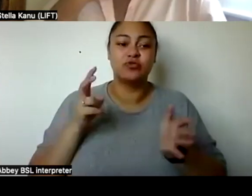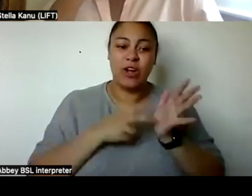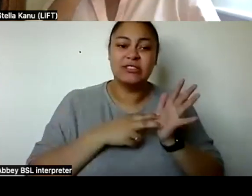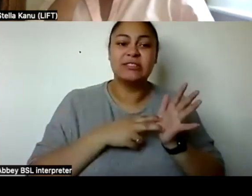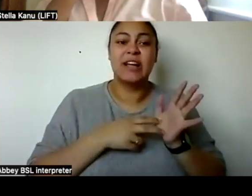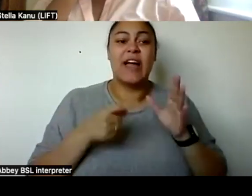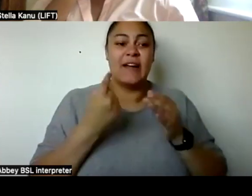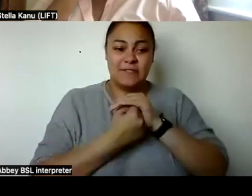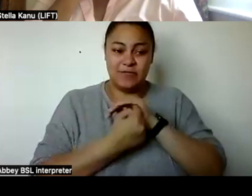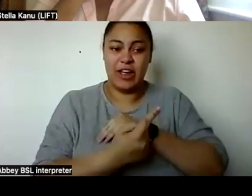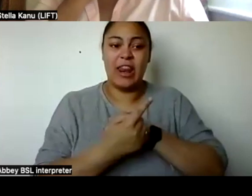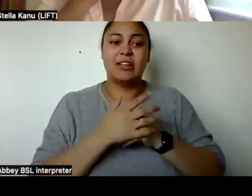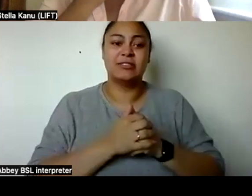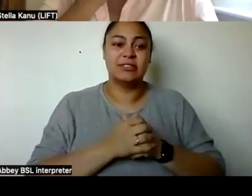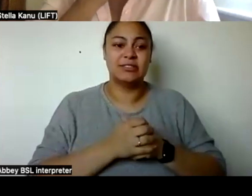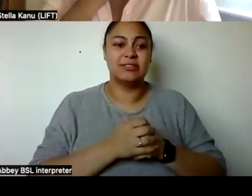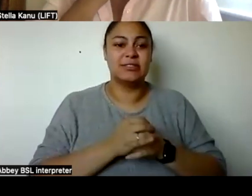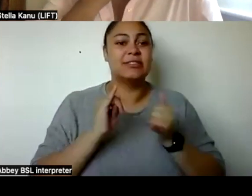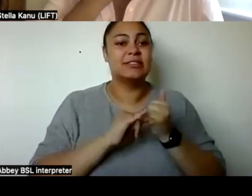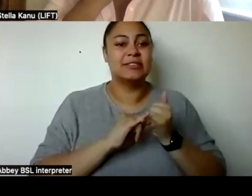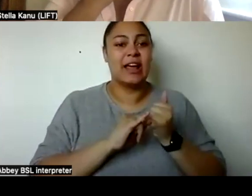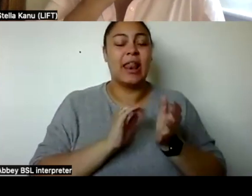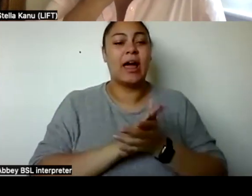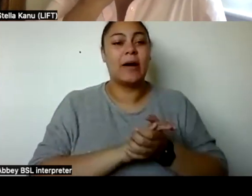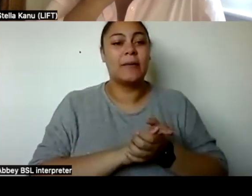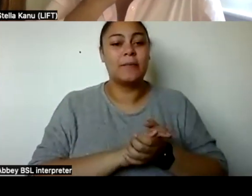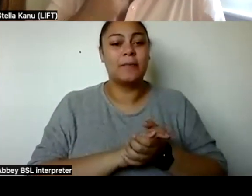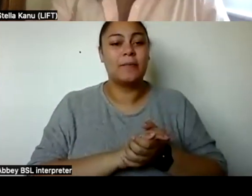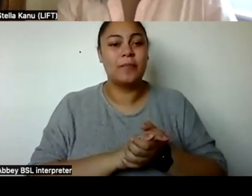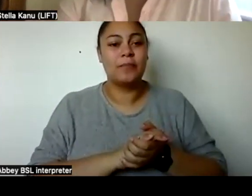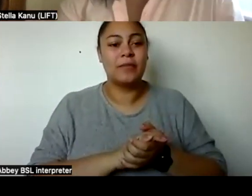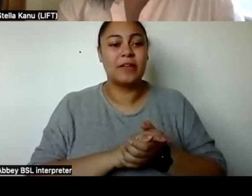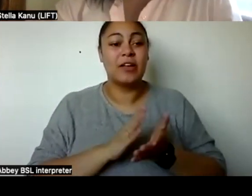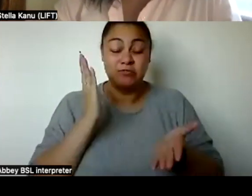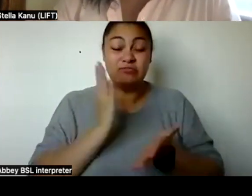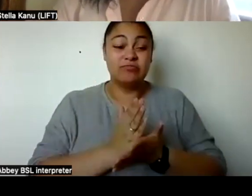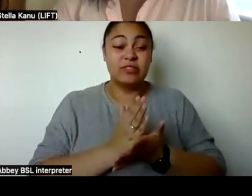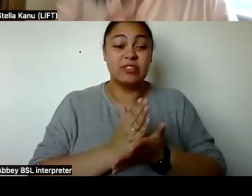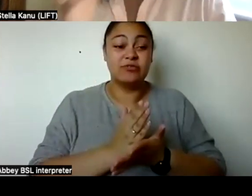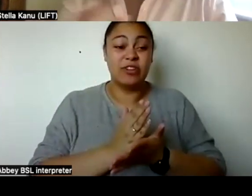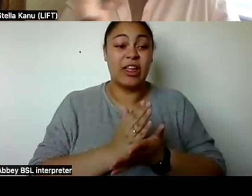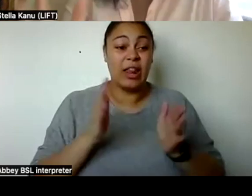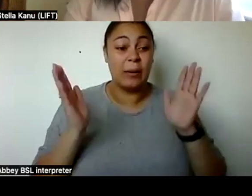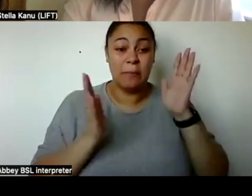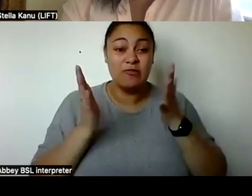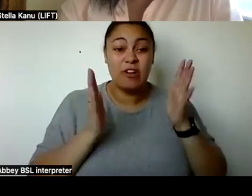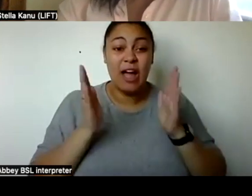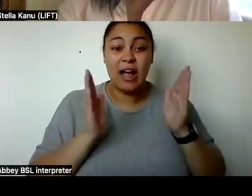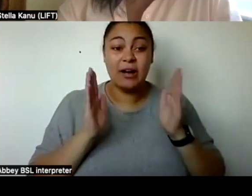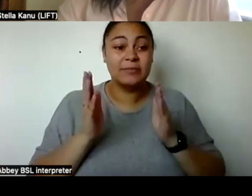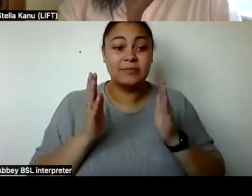share? Absolutely. I mean, I think there is a real mirror there in terms of some of the solutions, but maybe the roots of kind